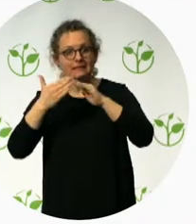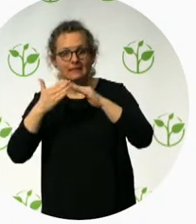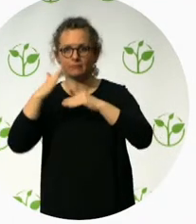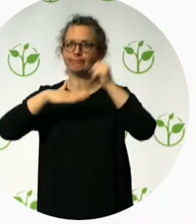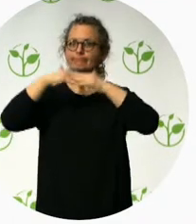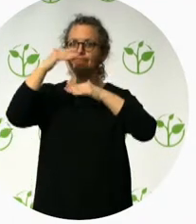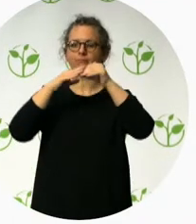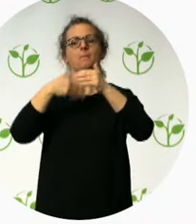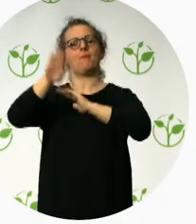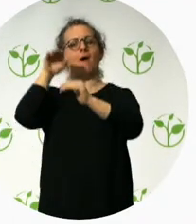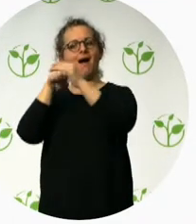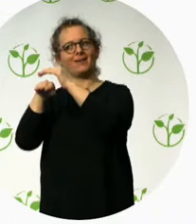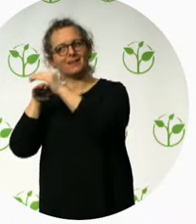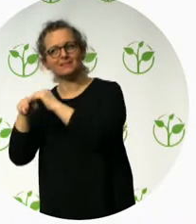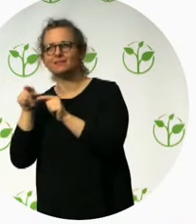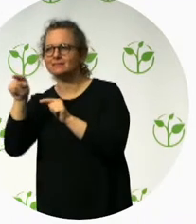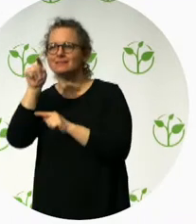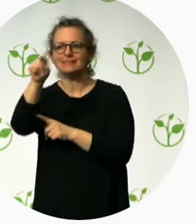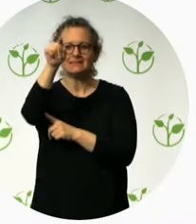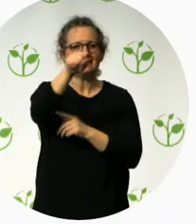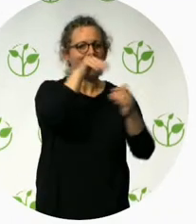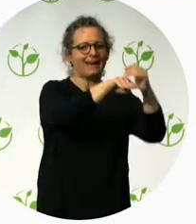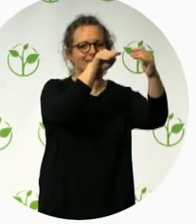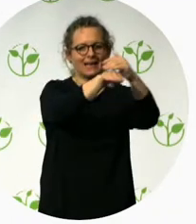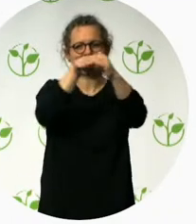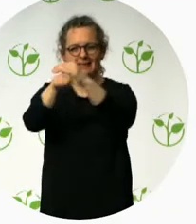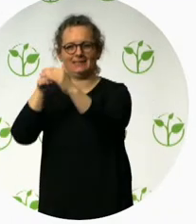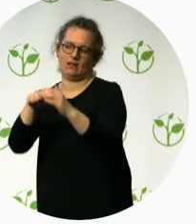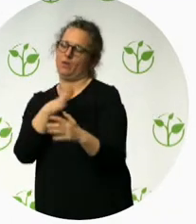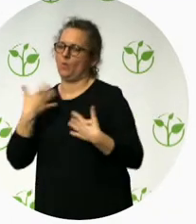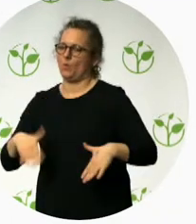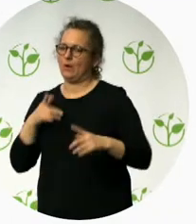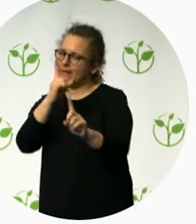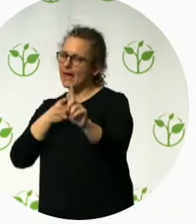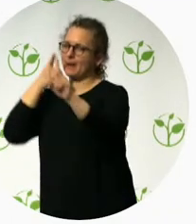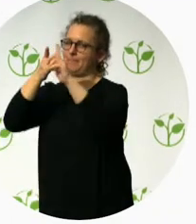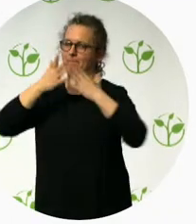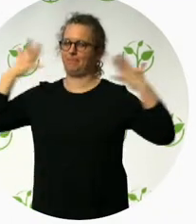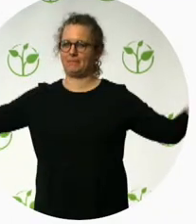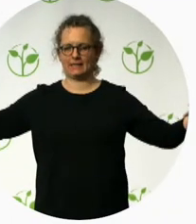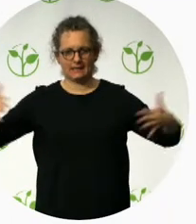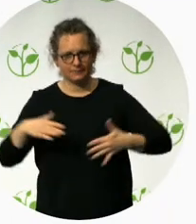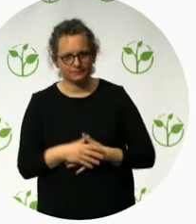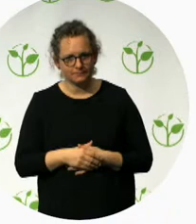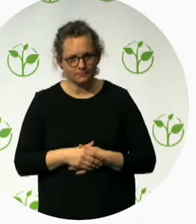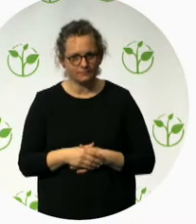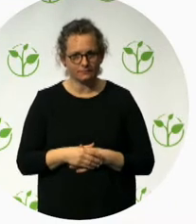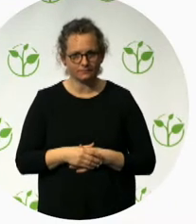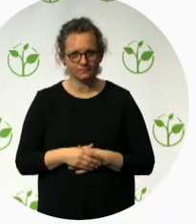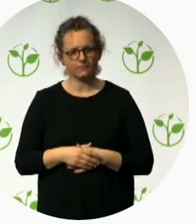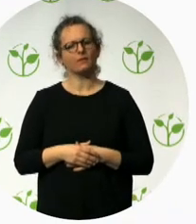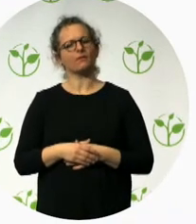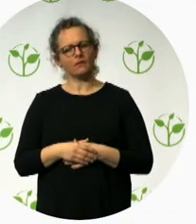Also, we saw that there is a big gap between collaboration of DPOs in